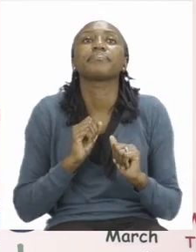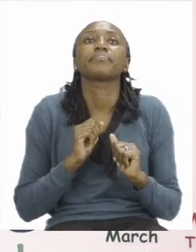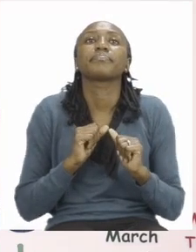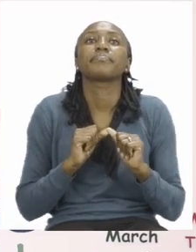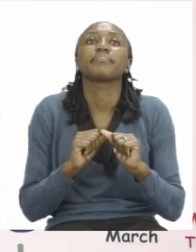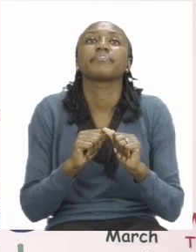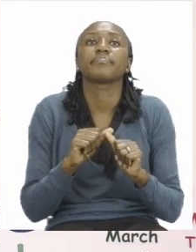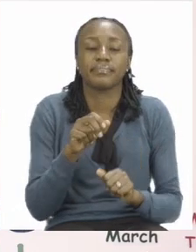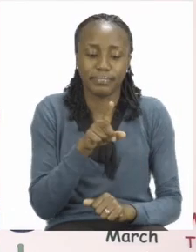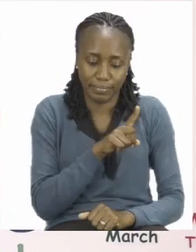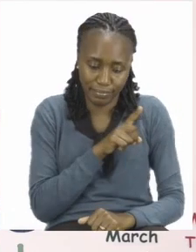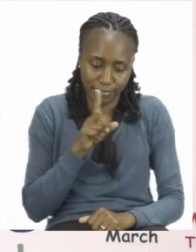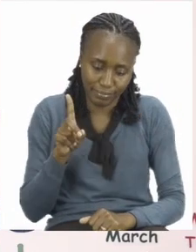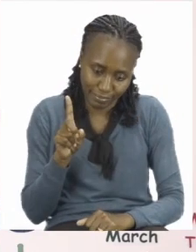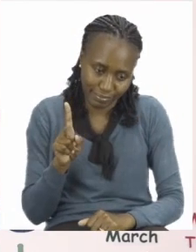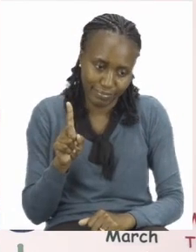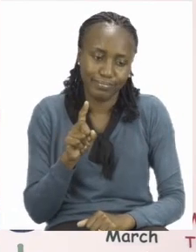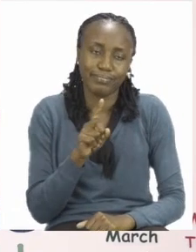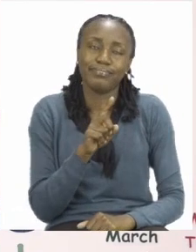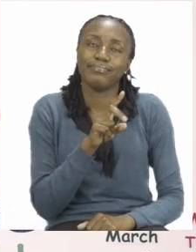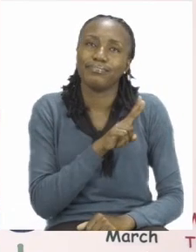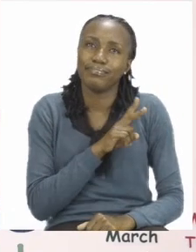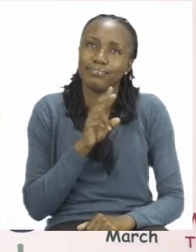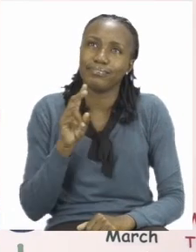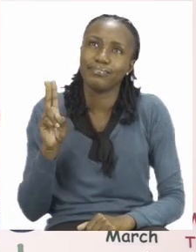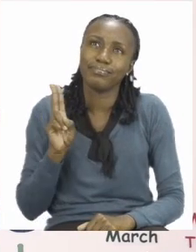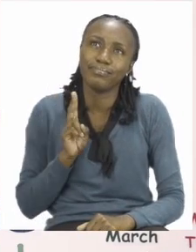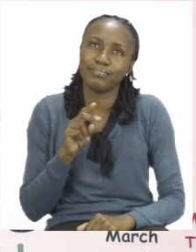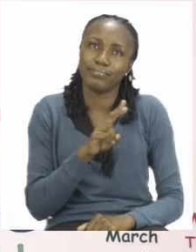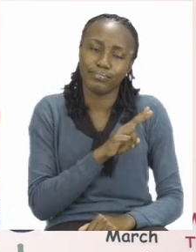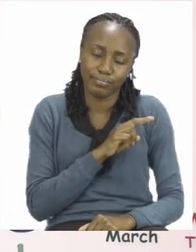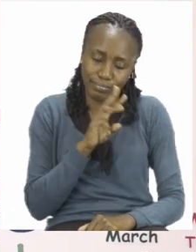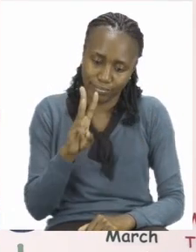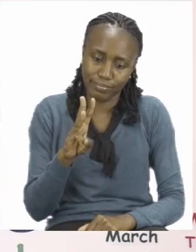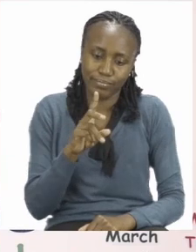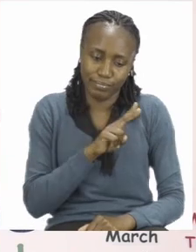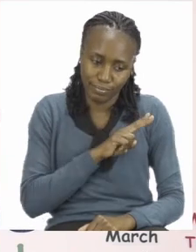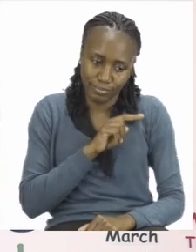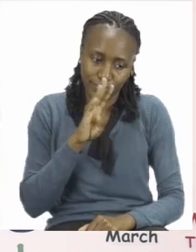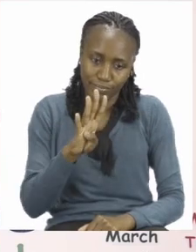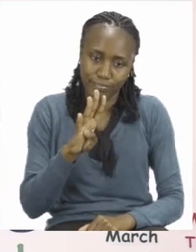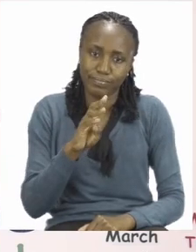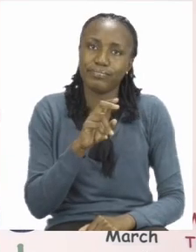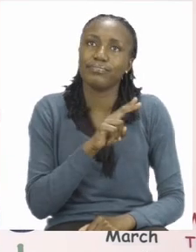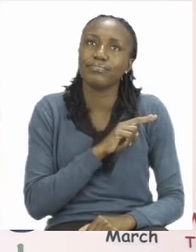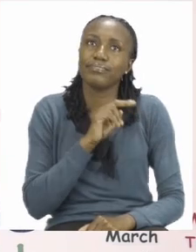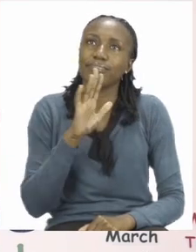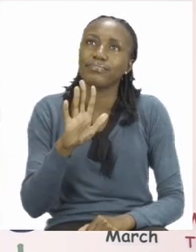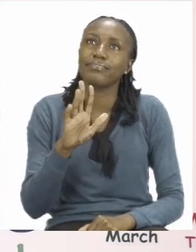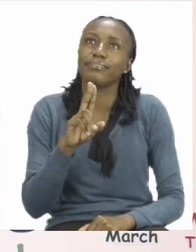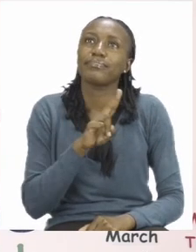say 21, 22, 23, 24,